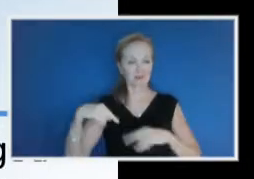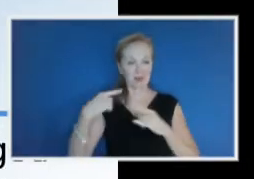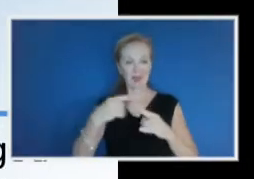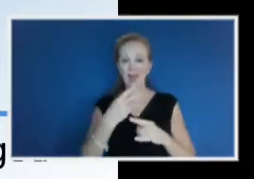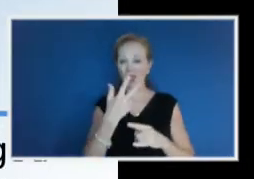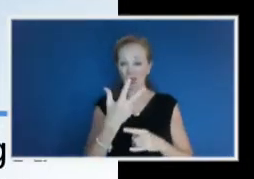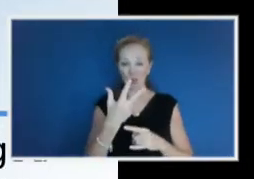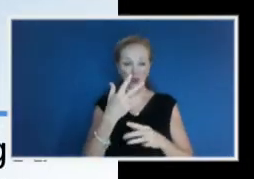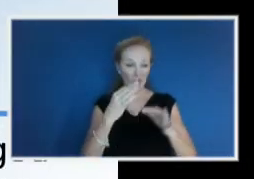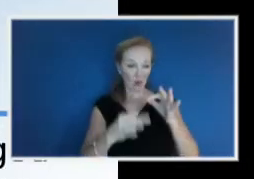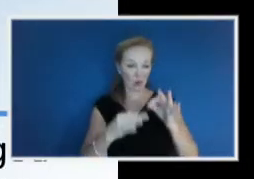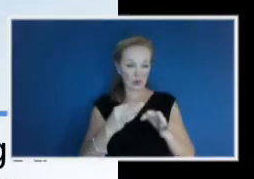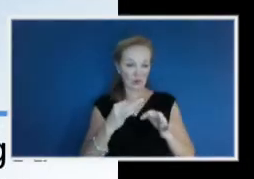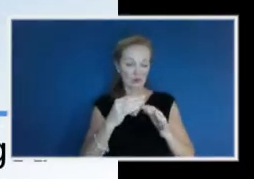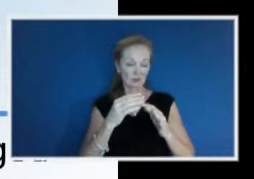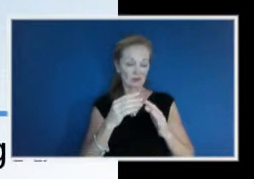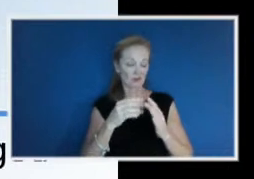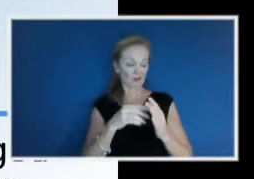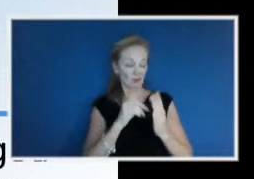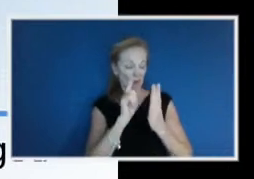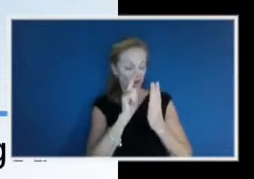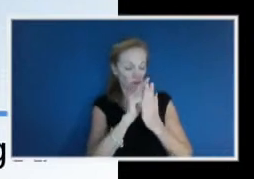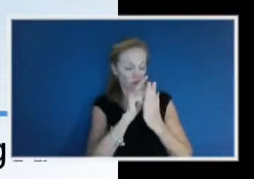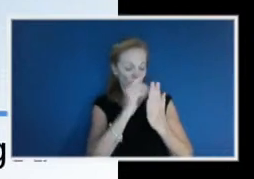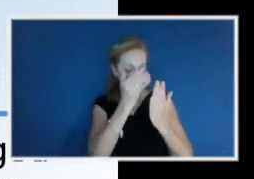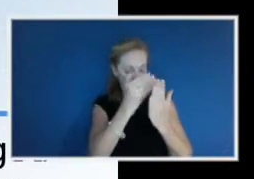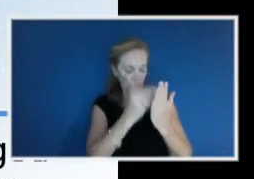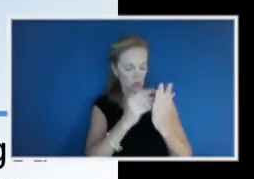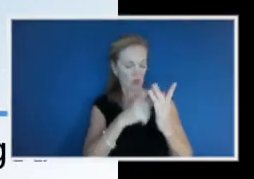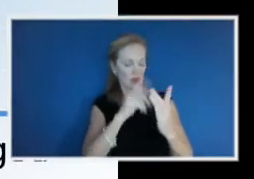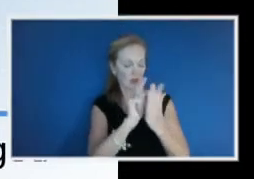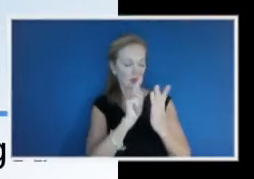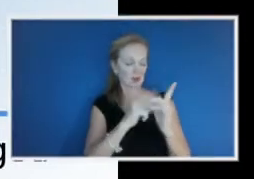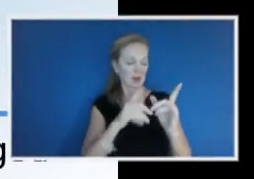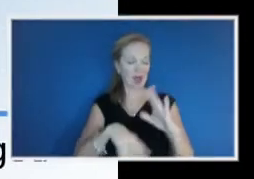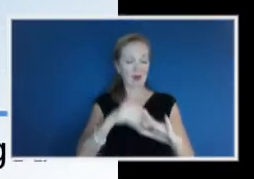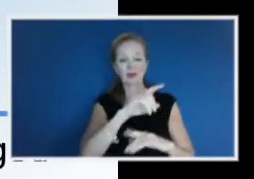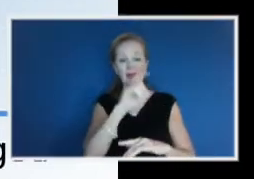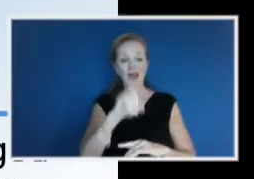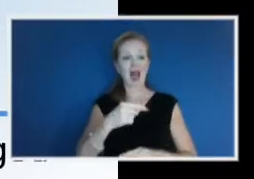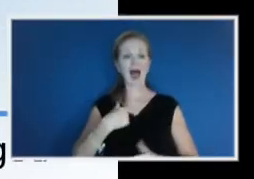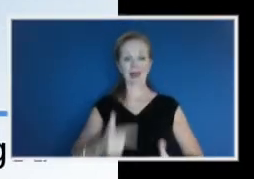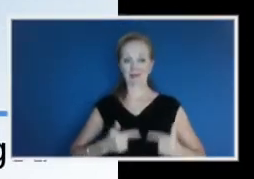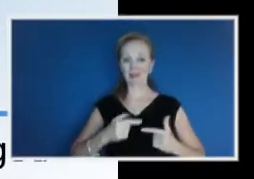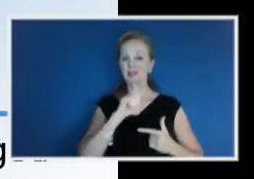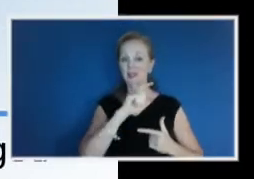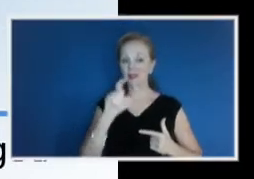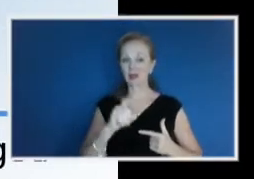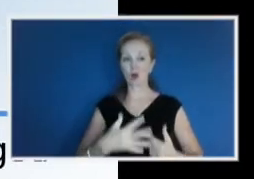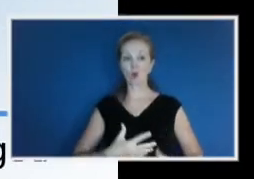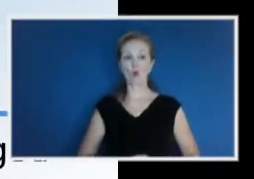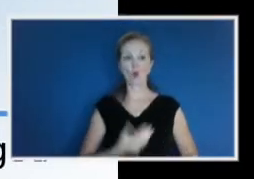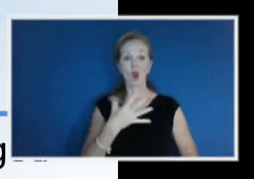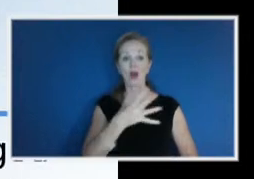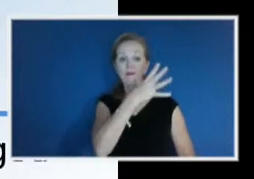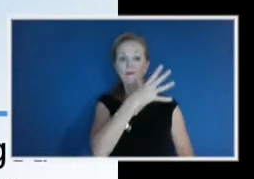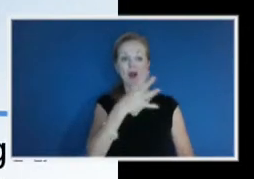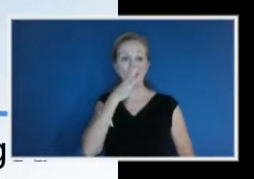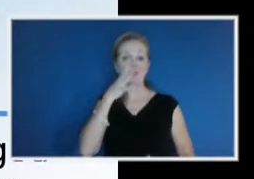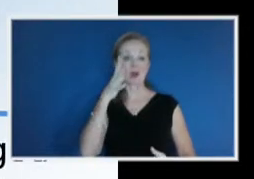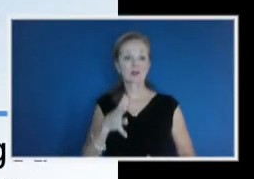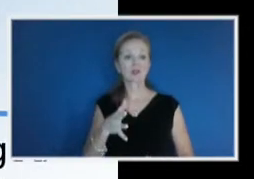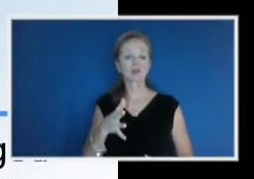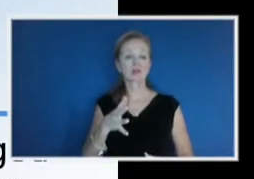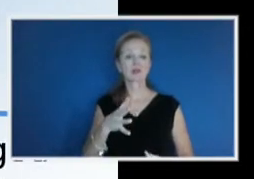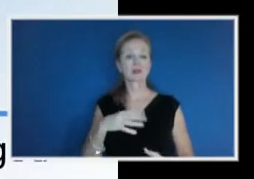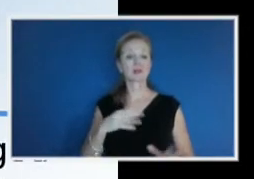ruled against the program, and a nationwide class action out of Texas, where I now live, of white farmers has been